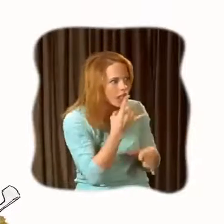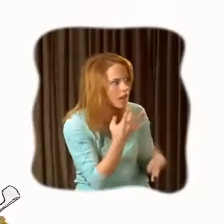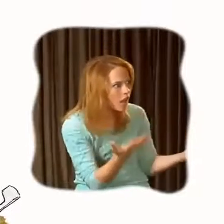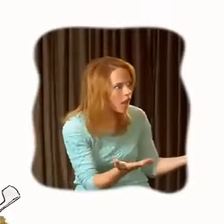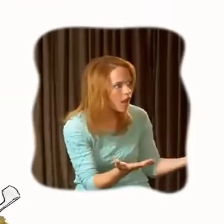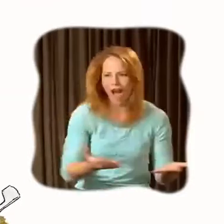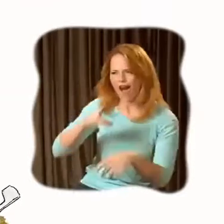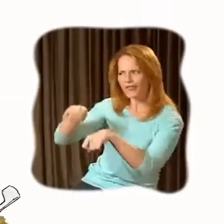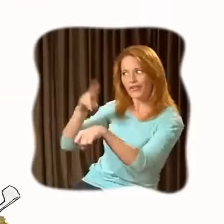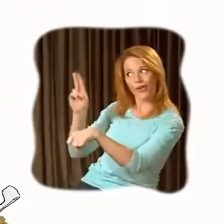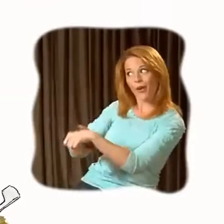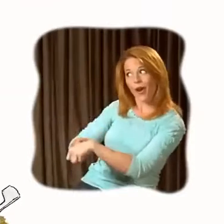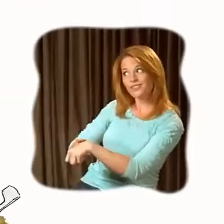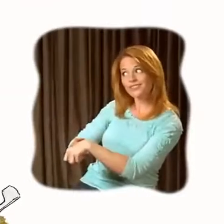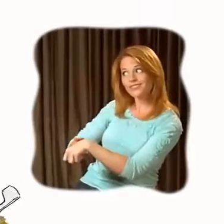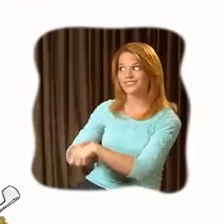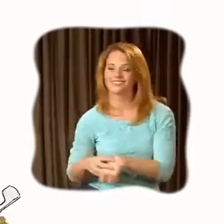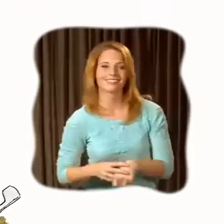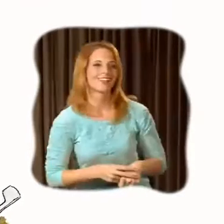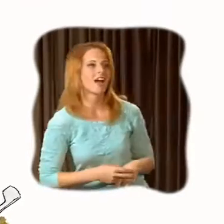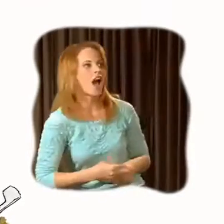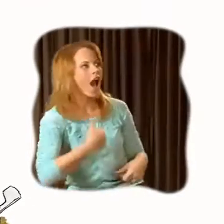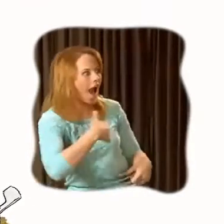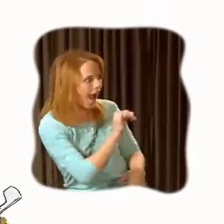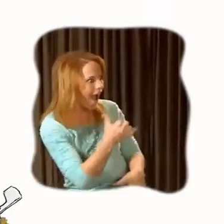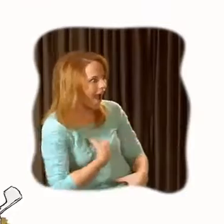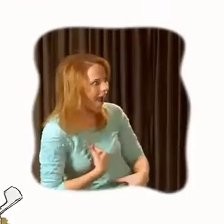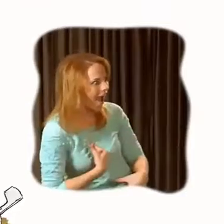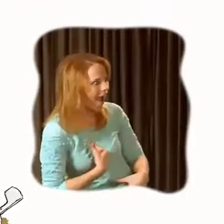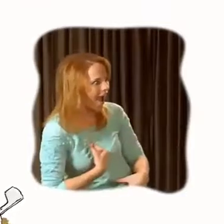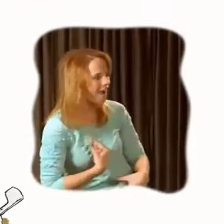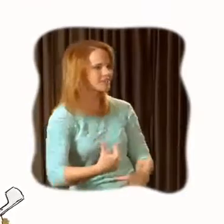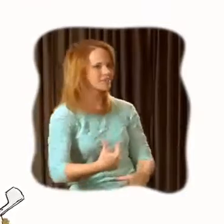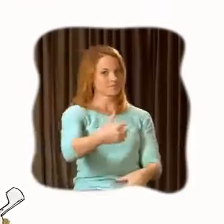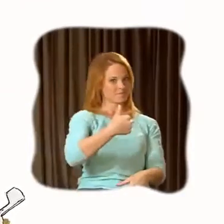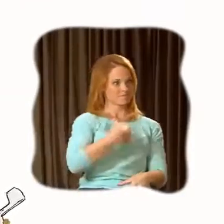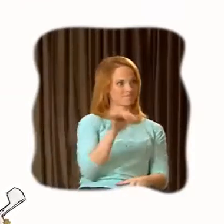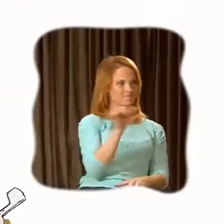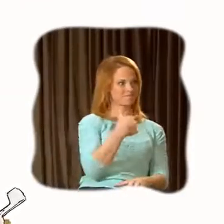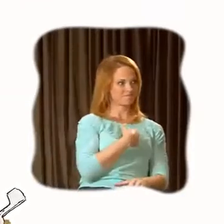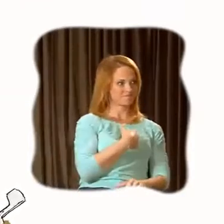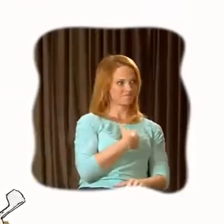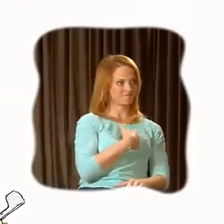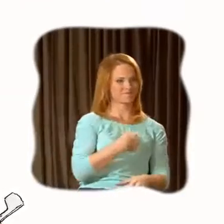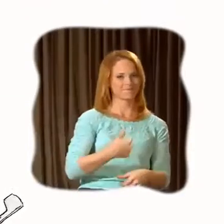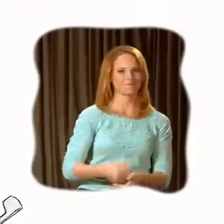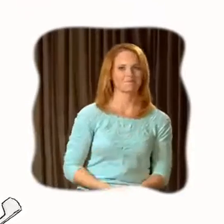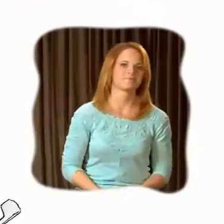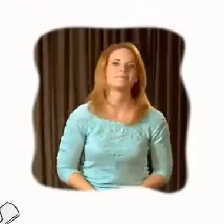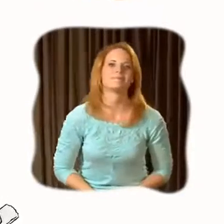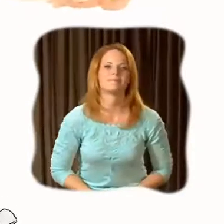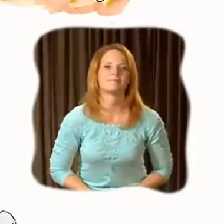nightlight, said Chester. Of course, said Lily. I do too, said Chester. Same